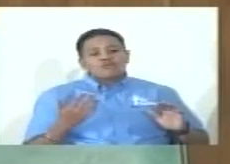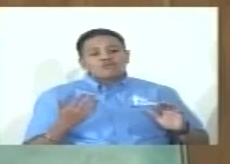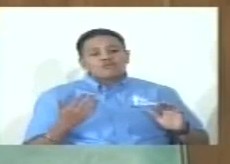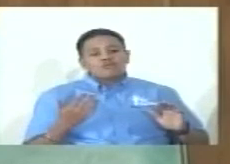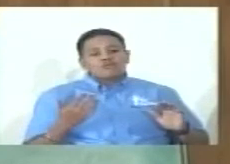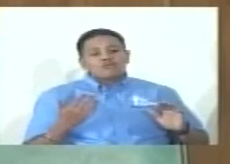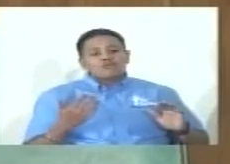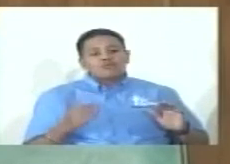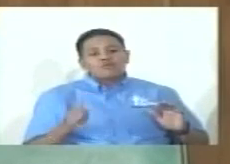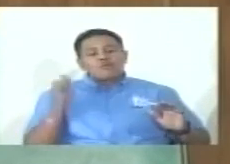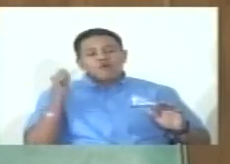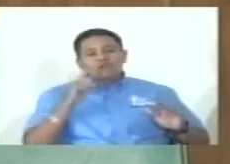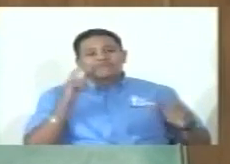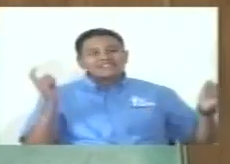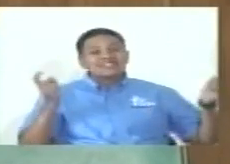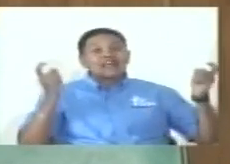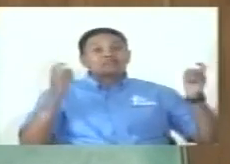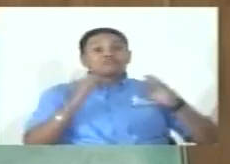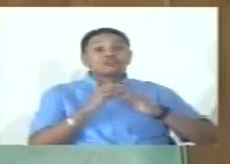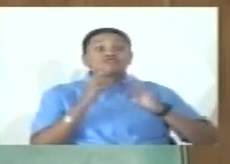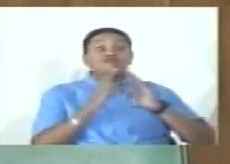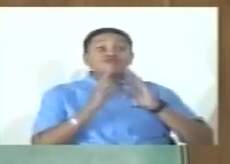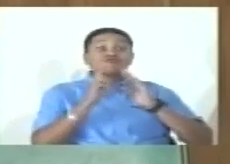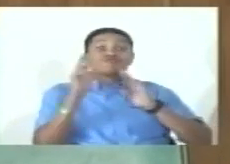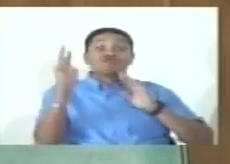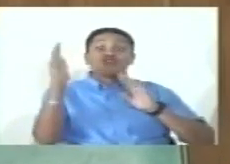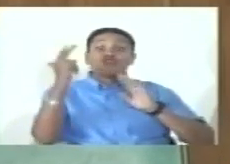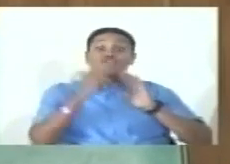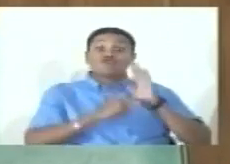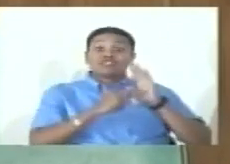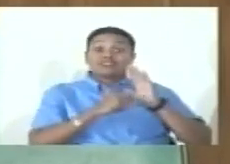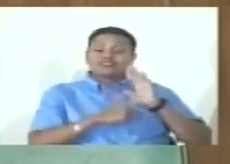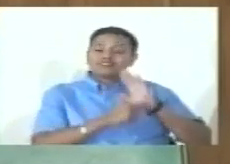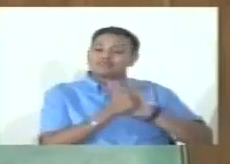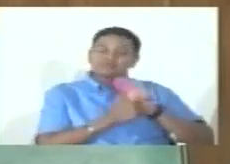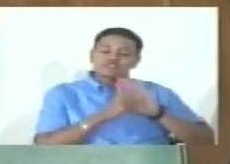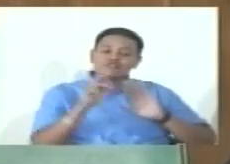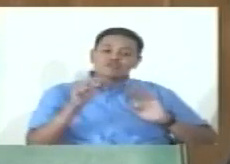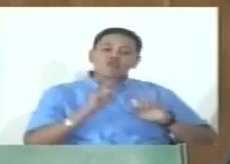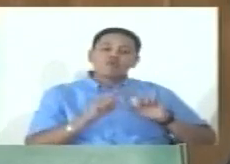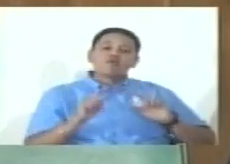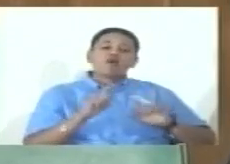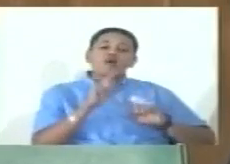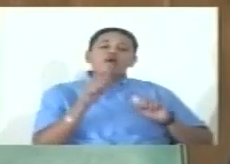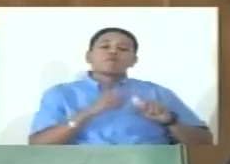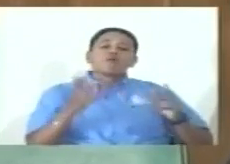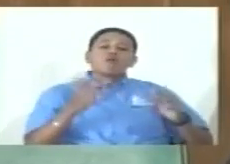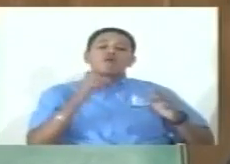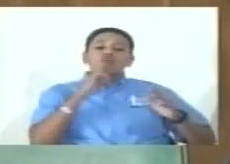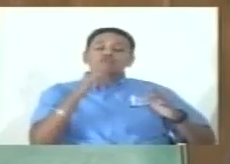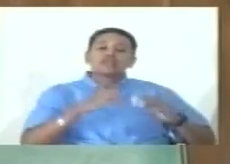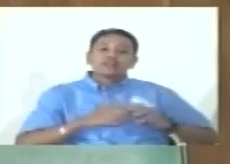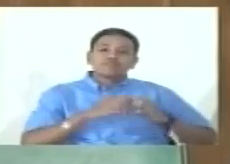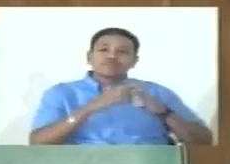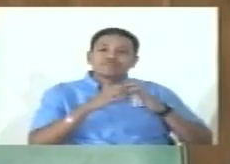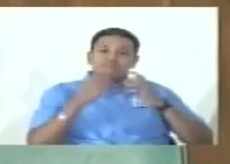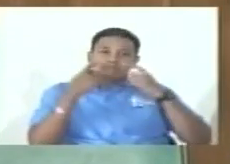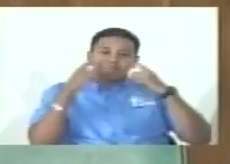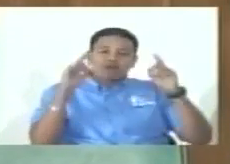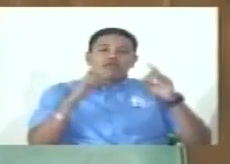in celebration of third reading of this bill, but about bringing it into being